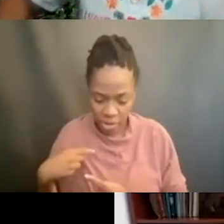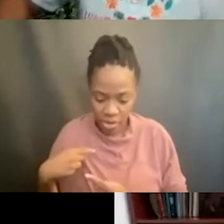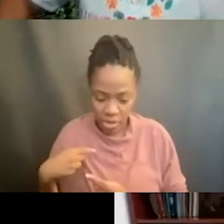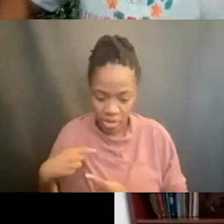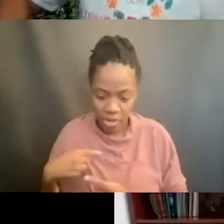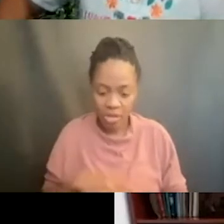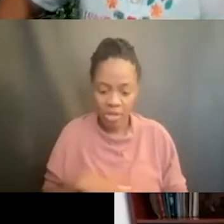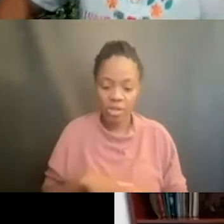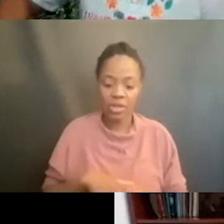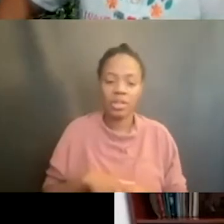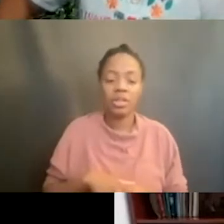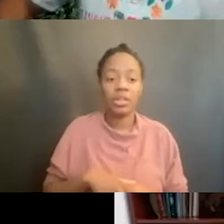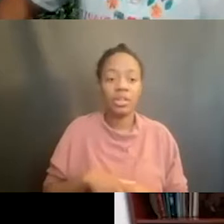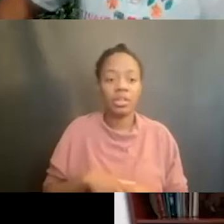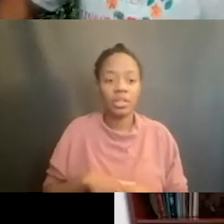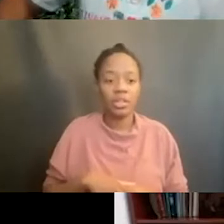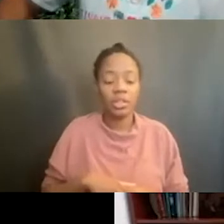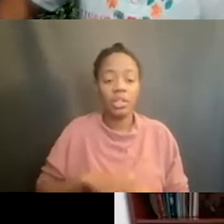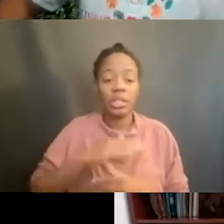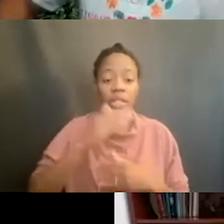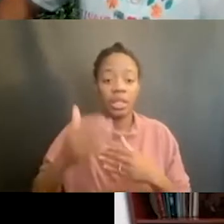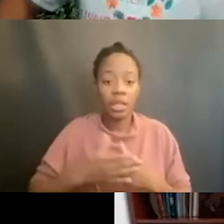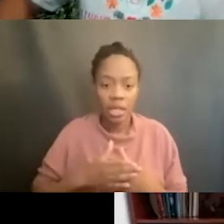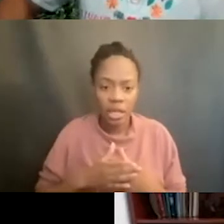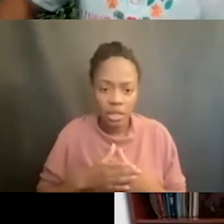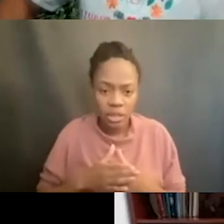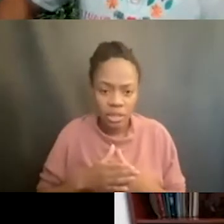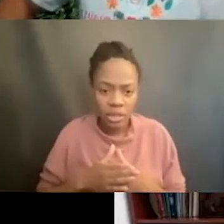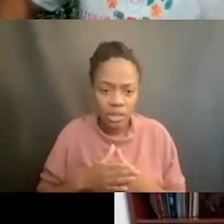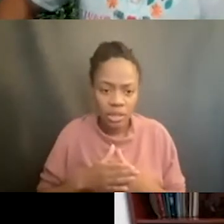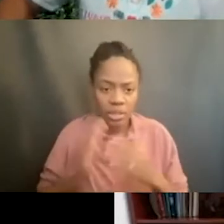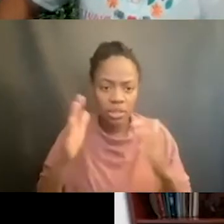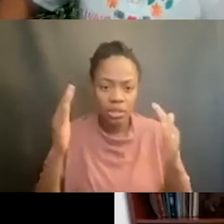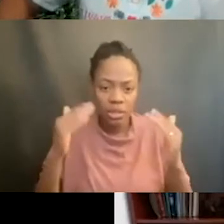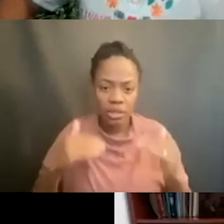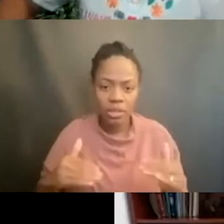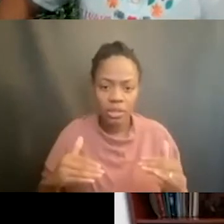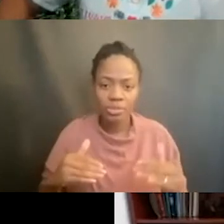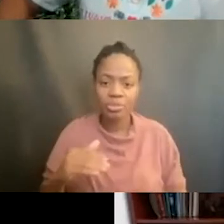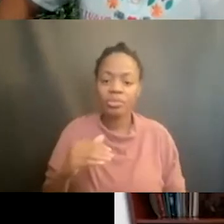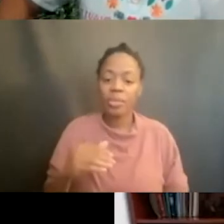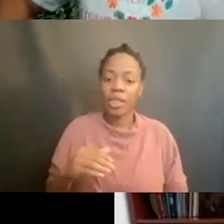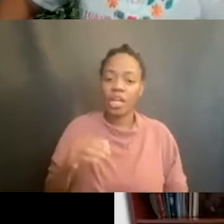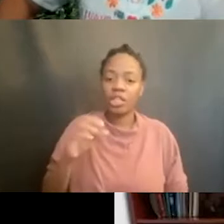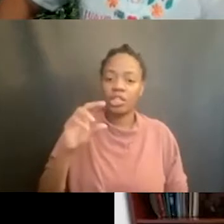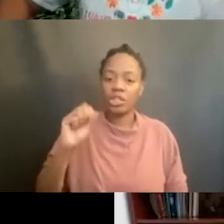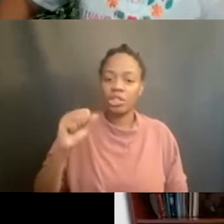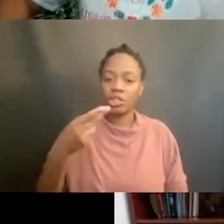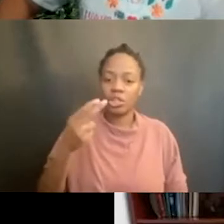Next up is Sharazad Encinias. She currently serves, she recently joined our Central American Studies